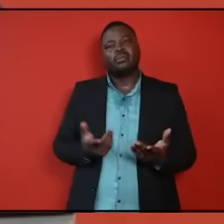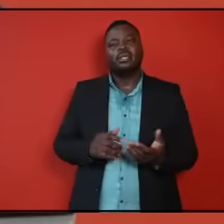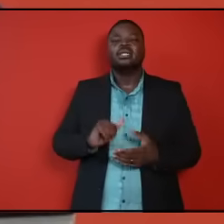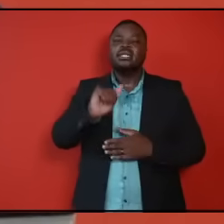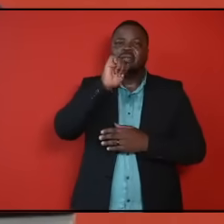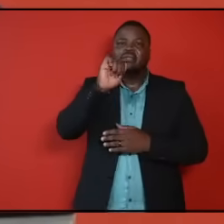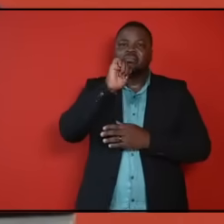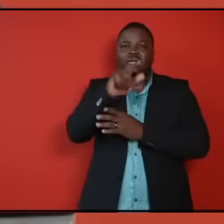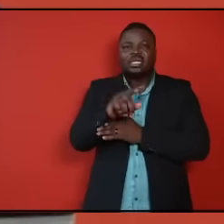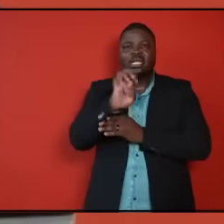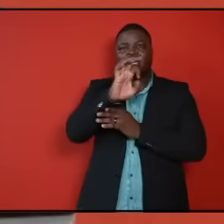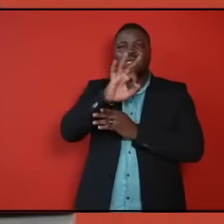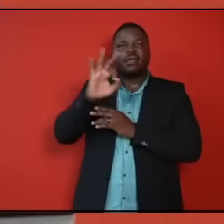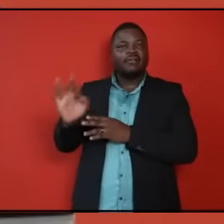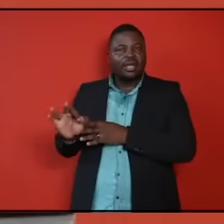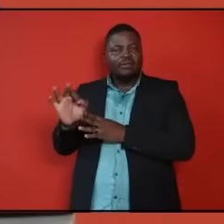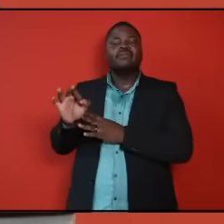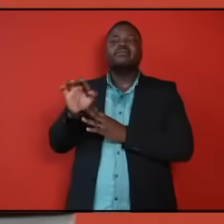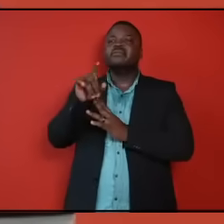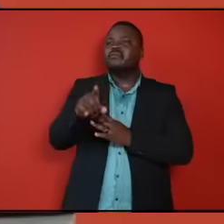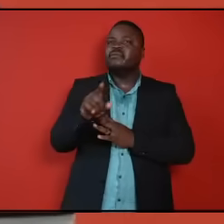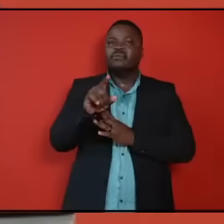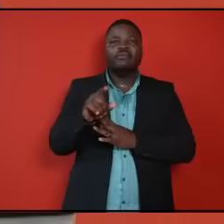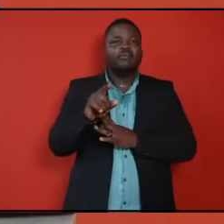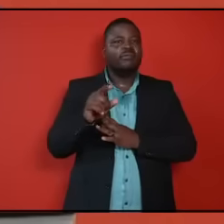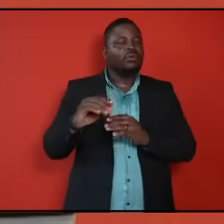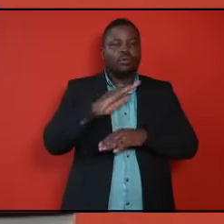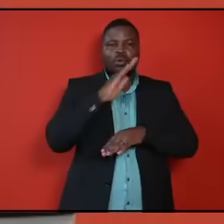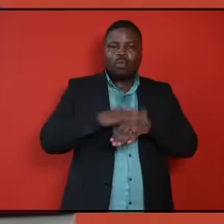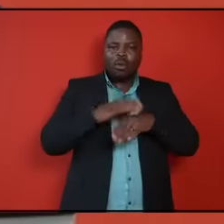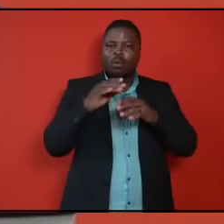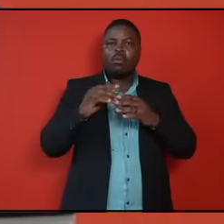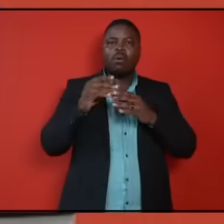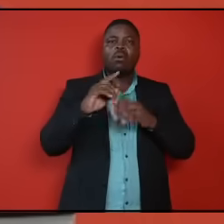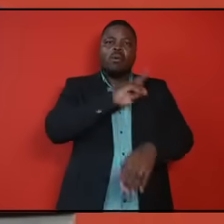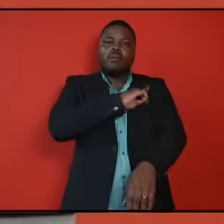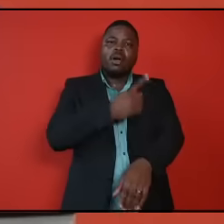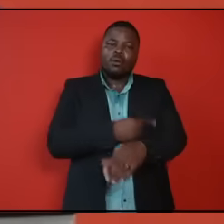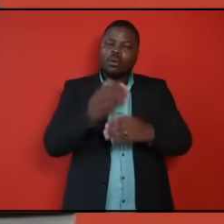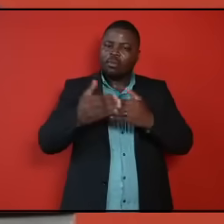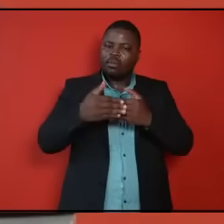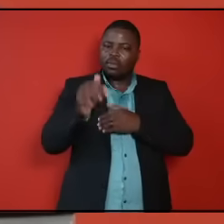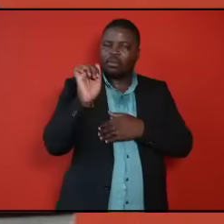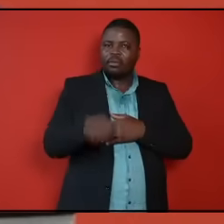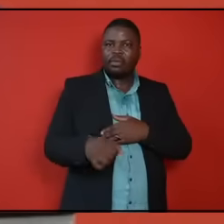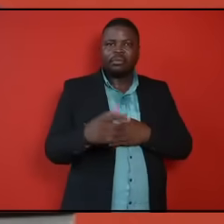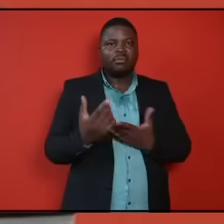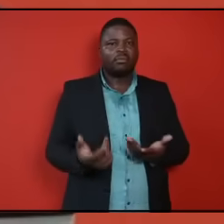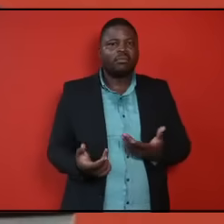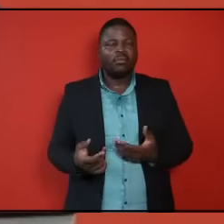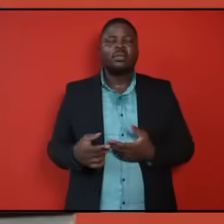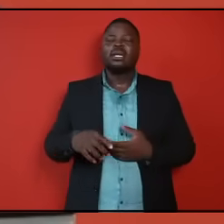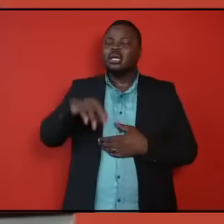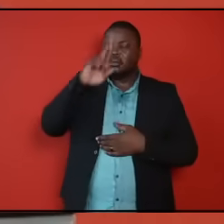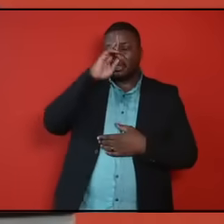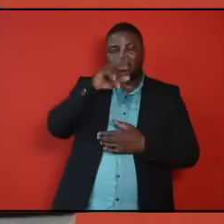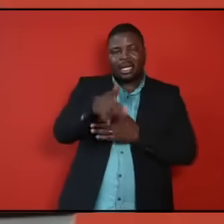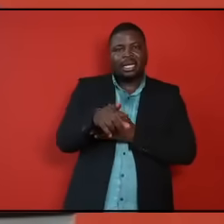is going to come into power in Ekurhuleni, that Tlhagaza is going